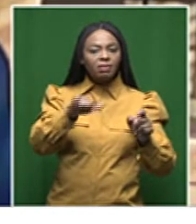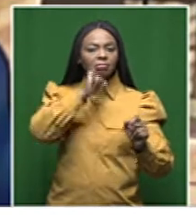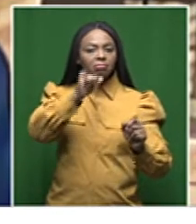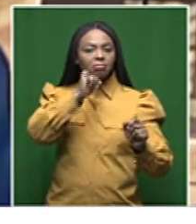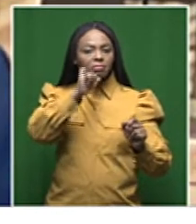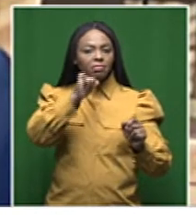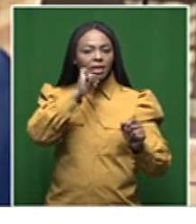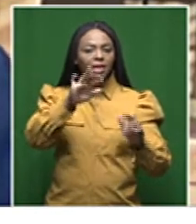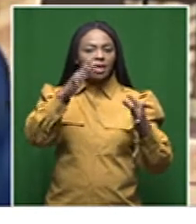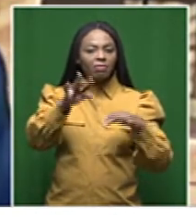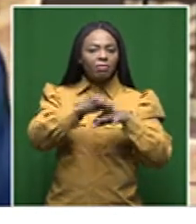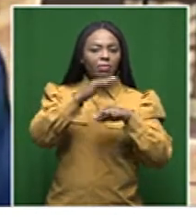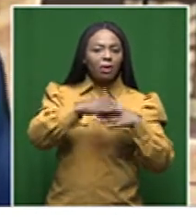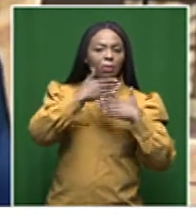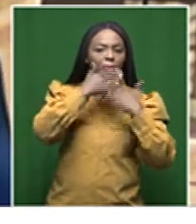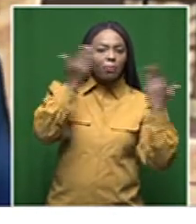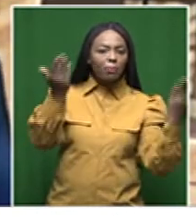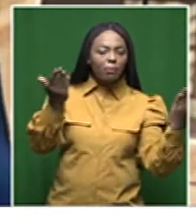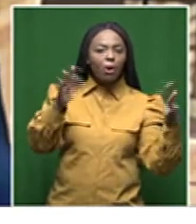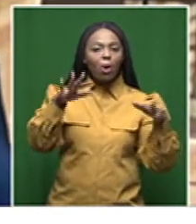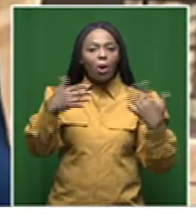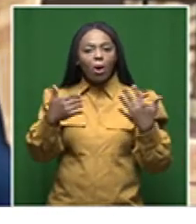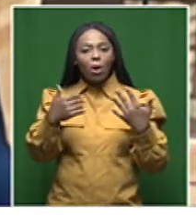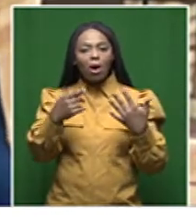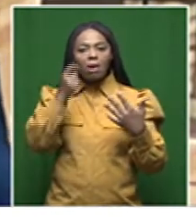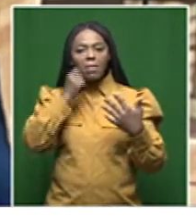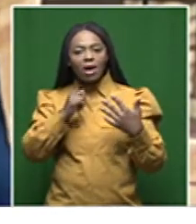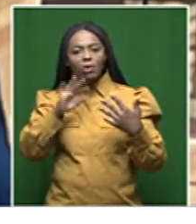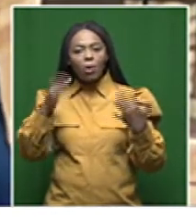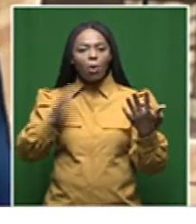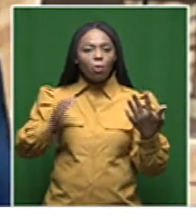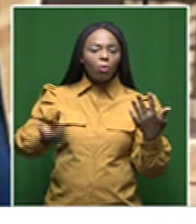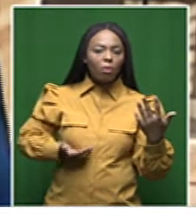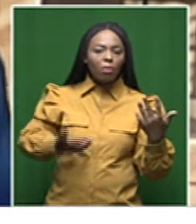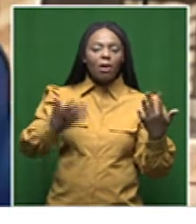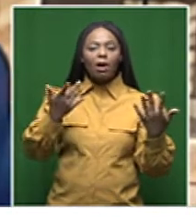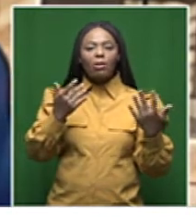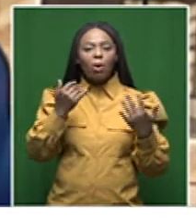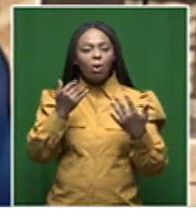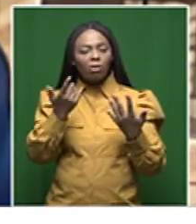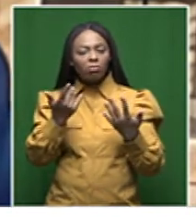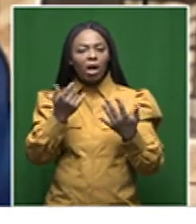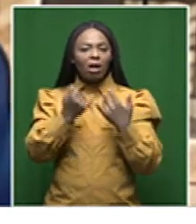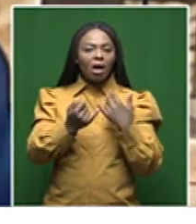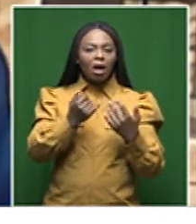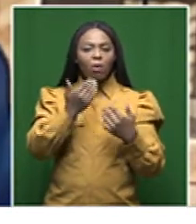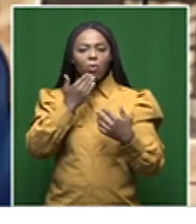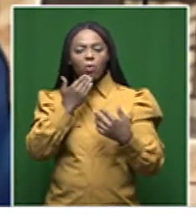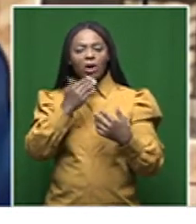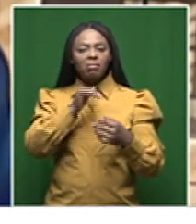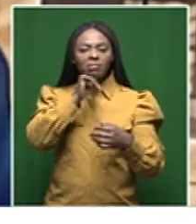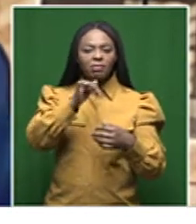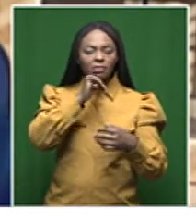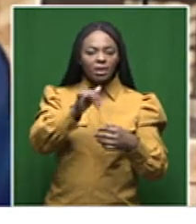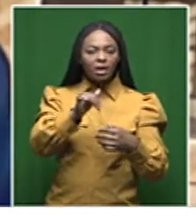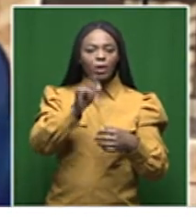their marital orientation or their sexual orientation or their gender identity. So you have to include the LGBTI